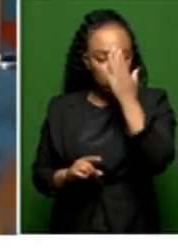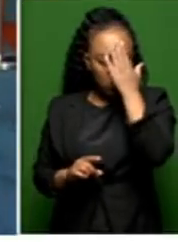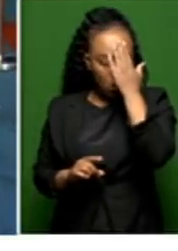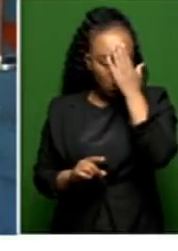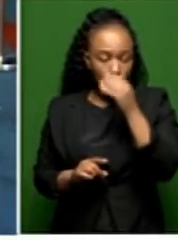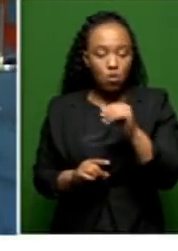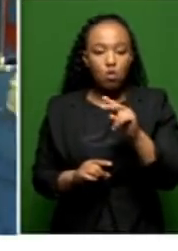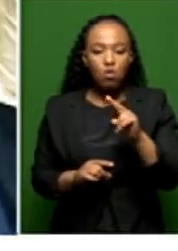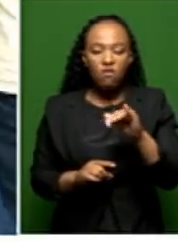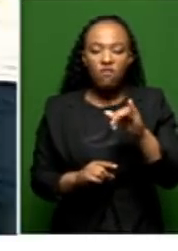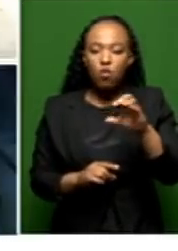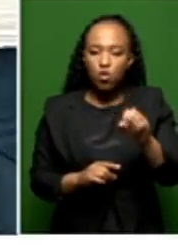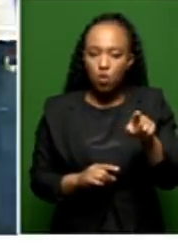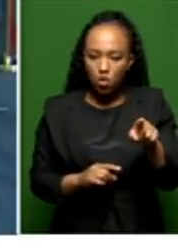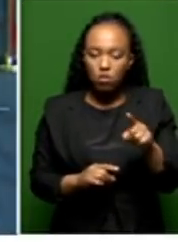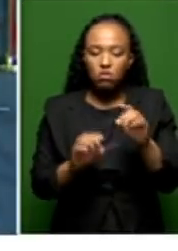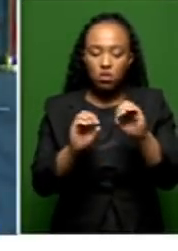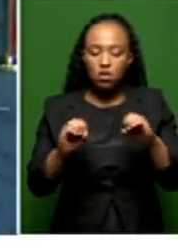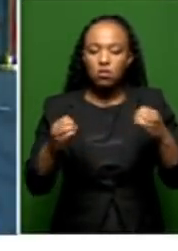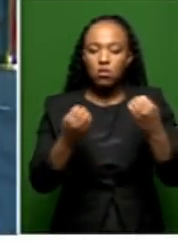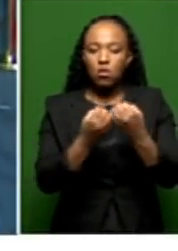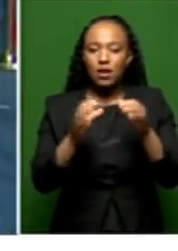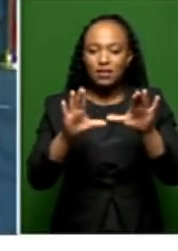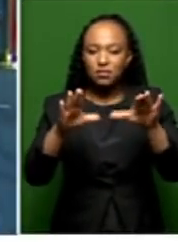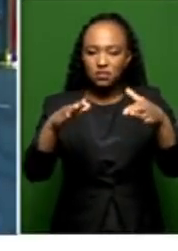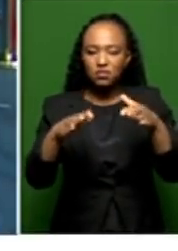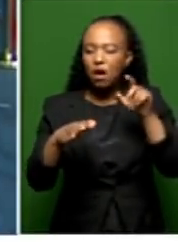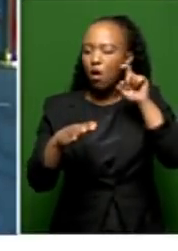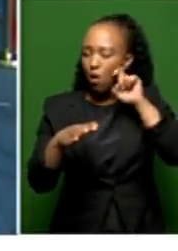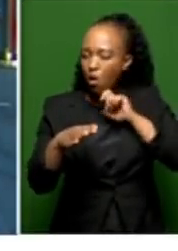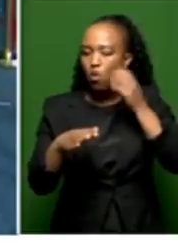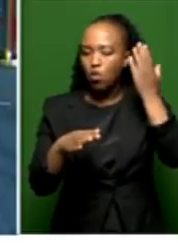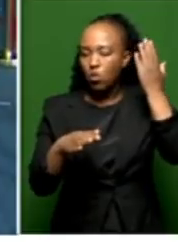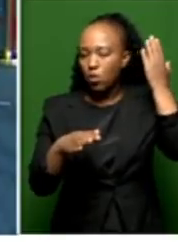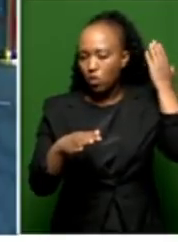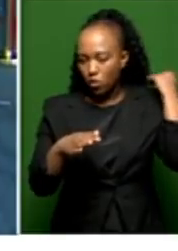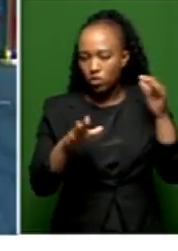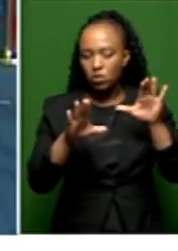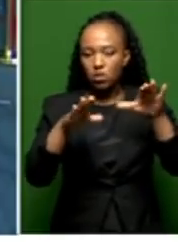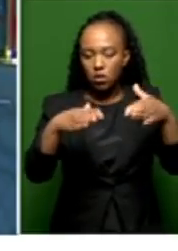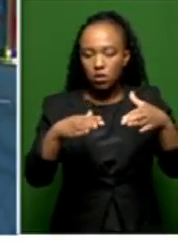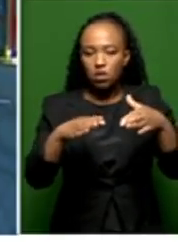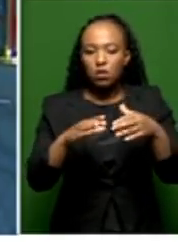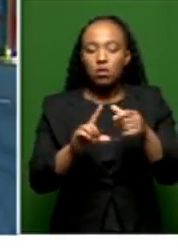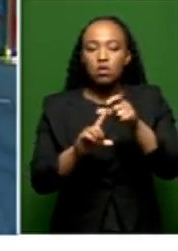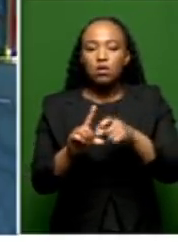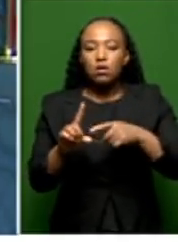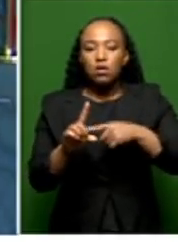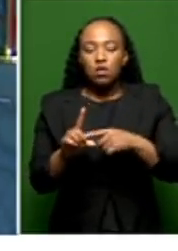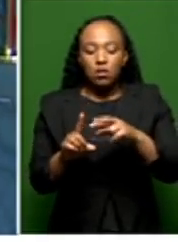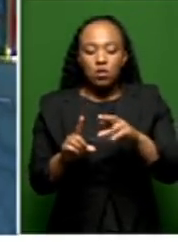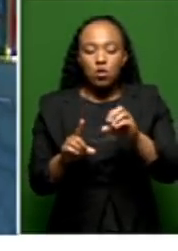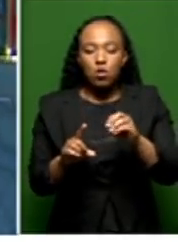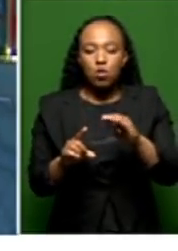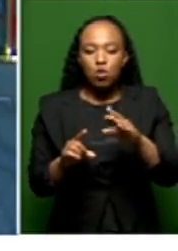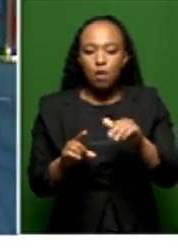that this is an organization. It is very old. And this is Robert Sobukwe's party. And I think,